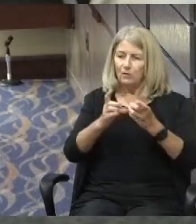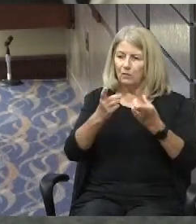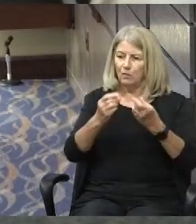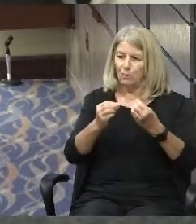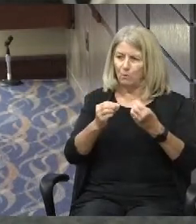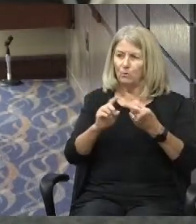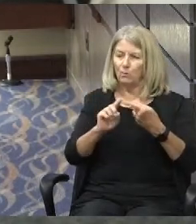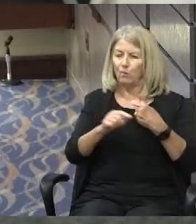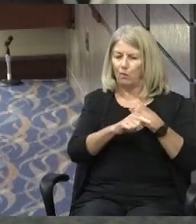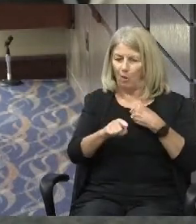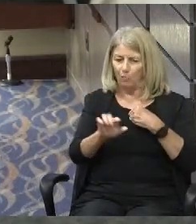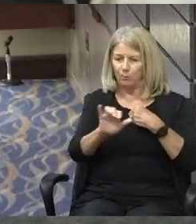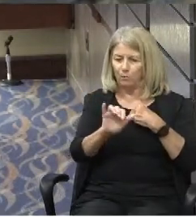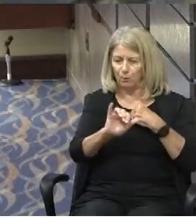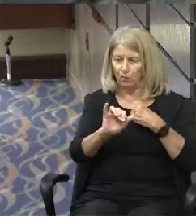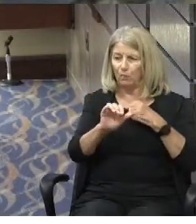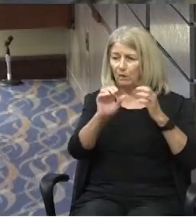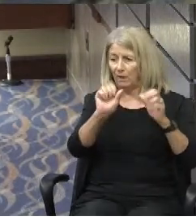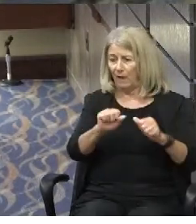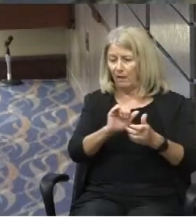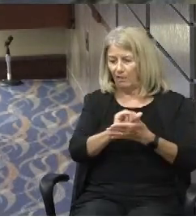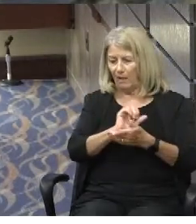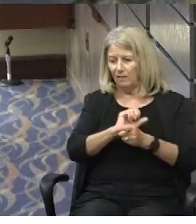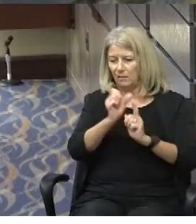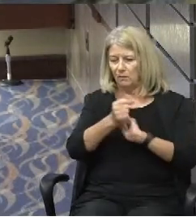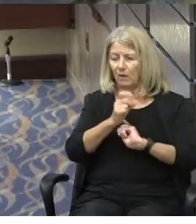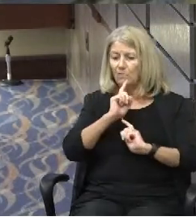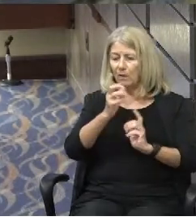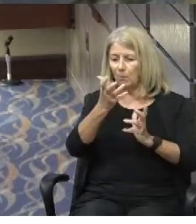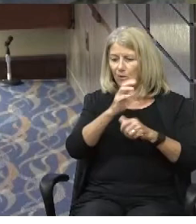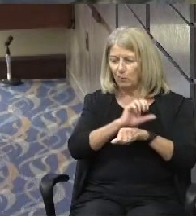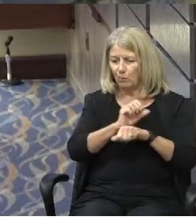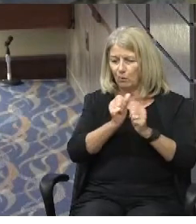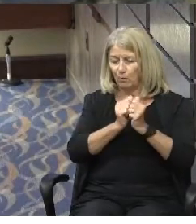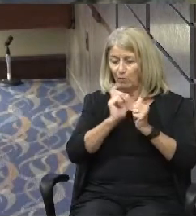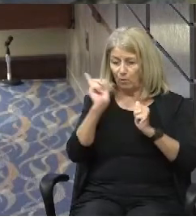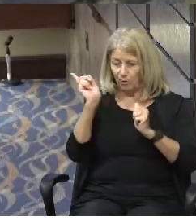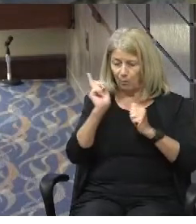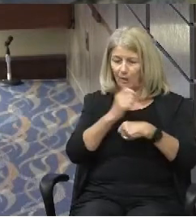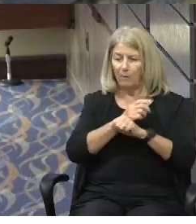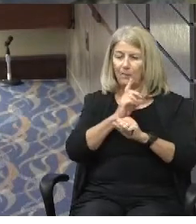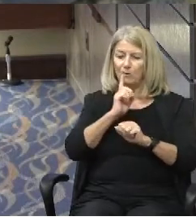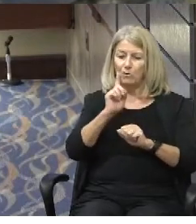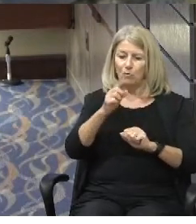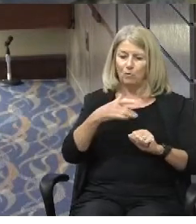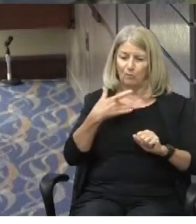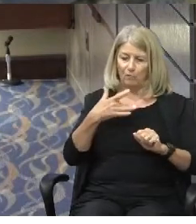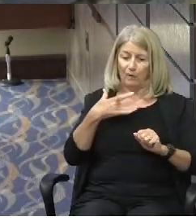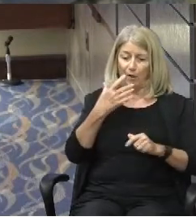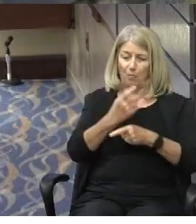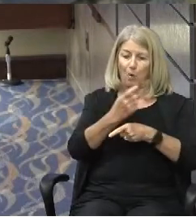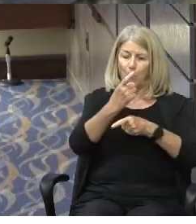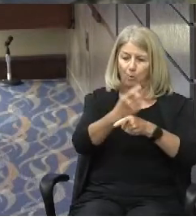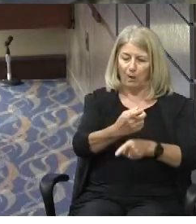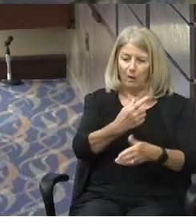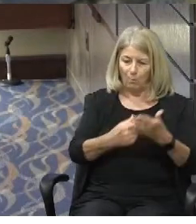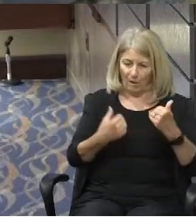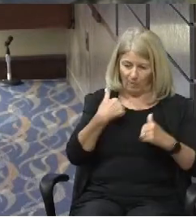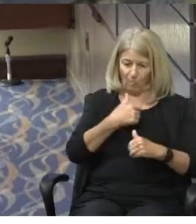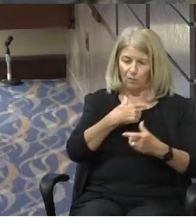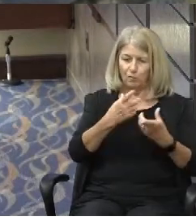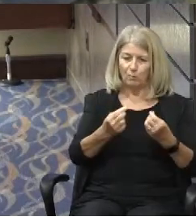well. Yeah, and in that case, I'd really want to work with you to make sure that you fine. feel like it's appropriate, what we're doing